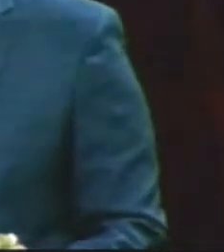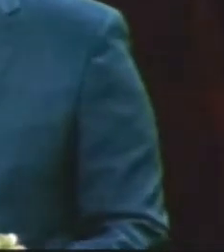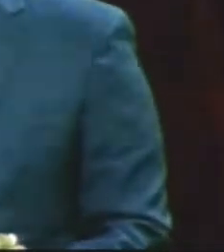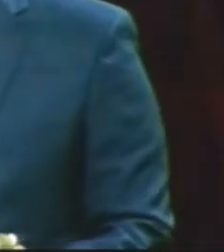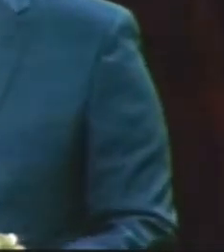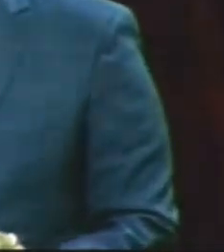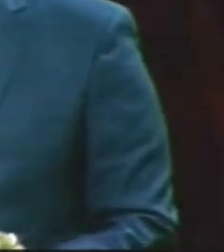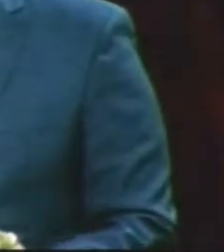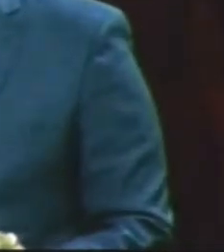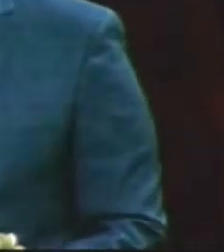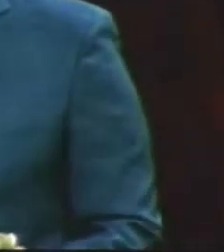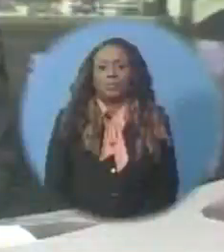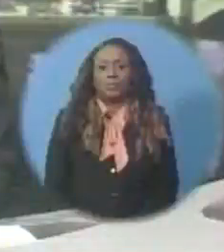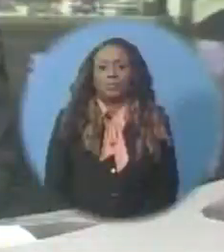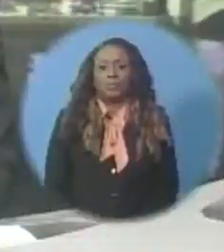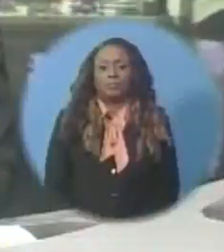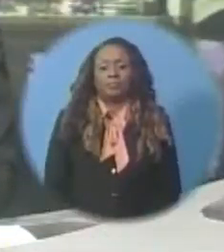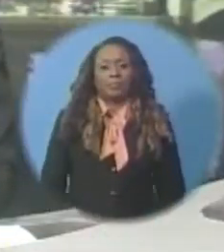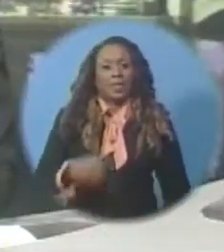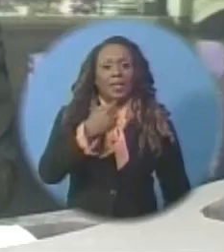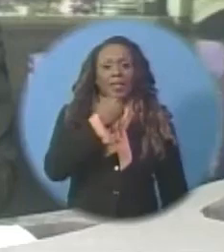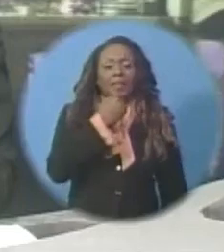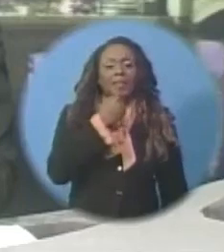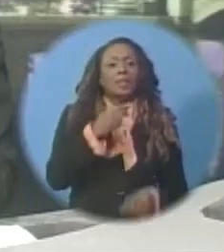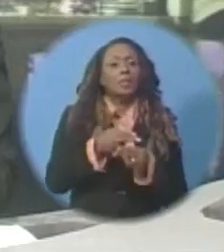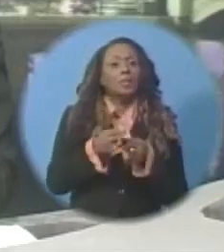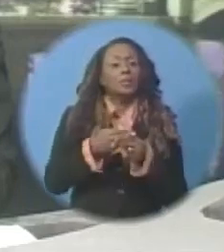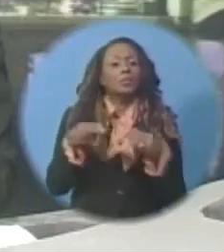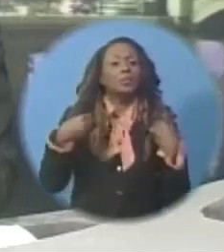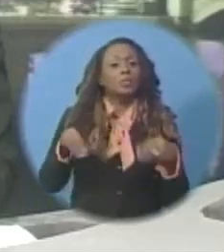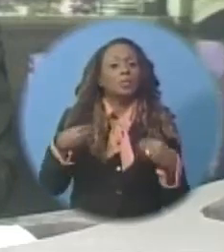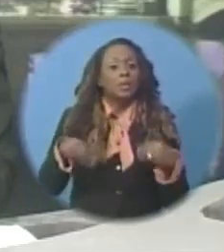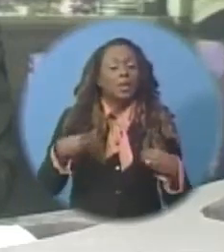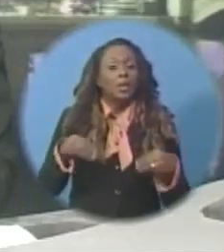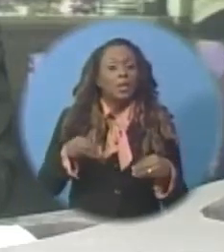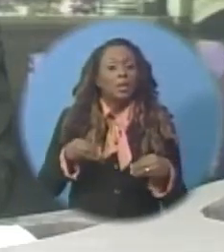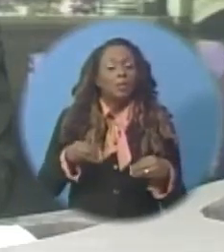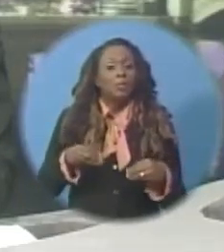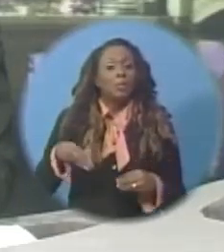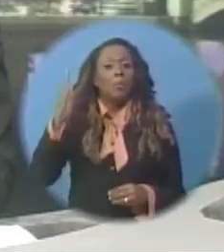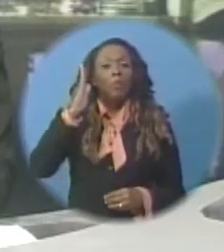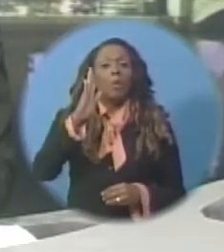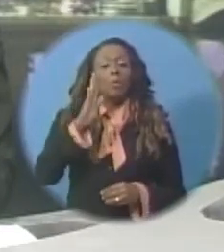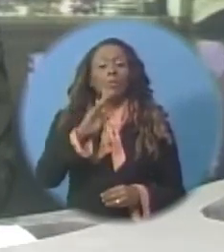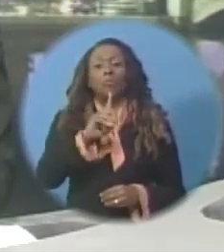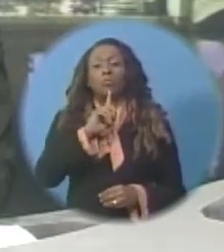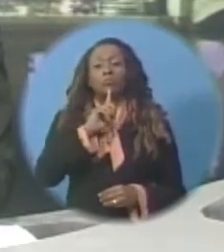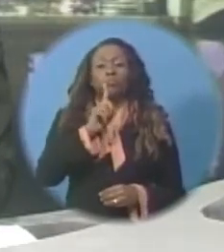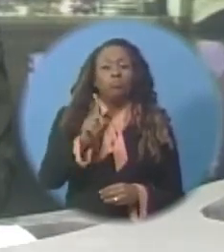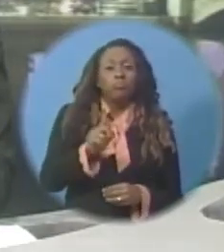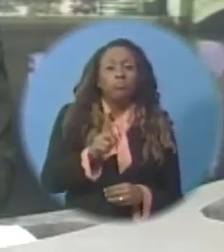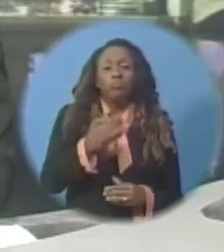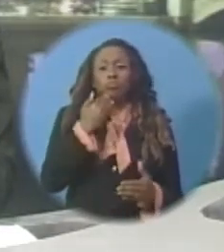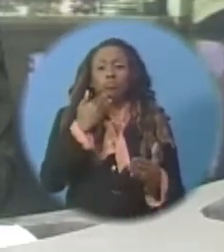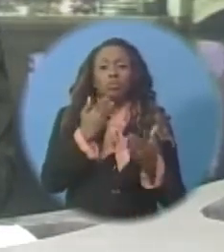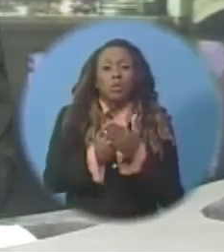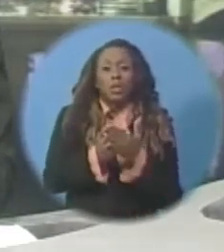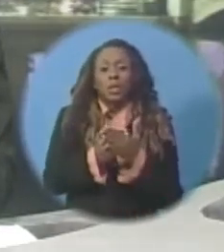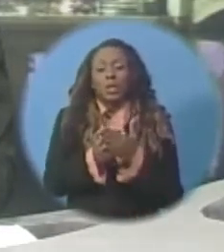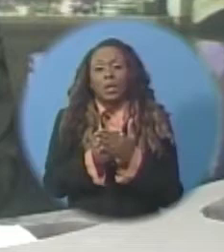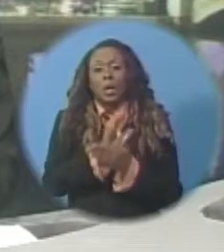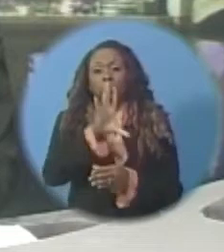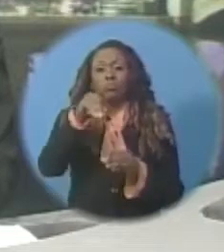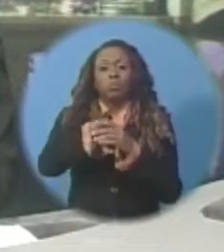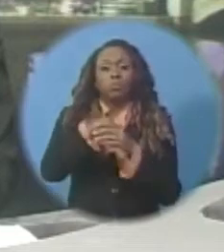during the course of this calendar year. Mr. Sinclair says the pending sale would be yet another major injection of foreign